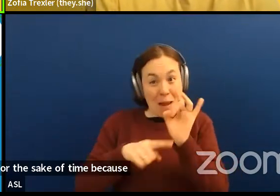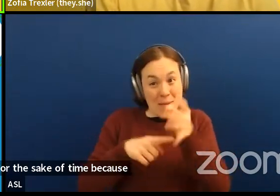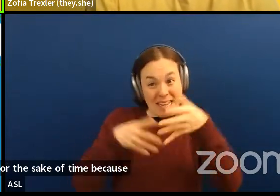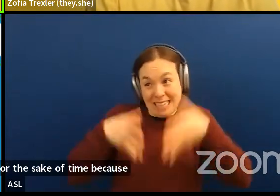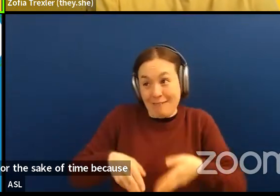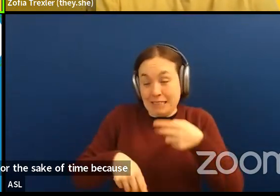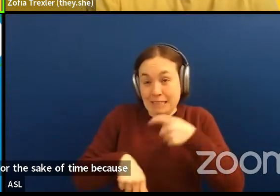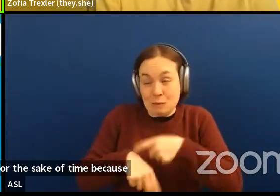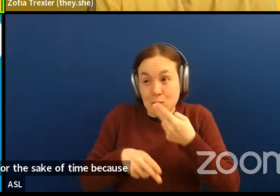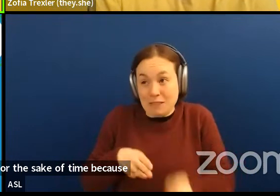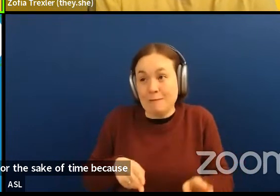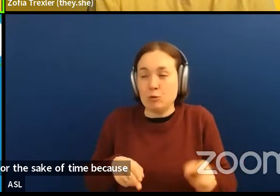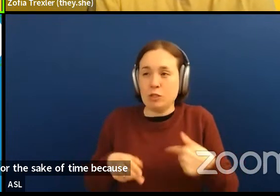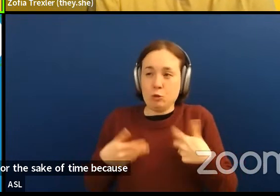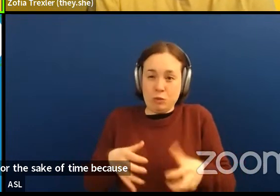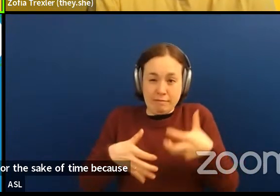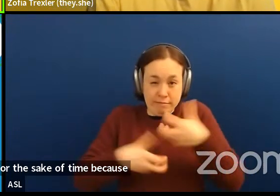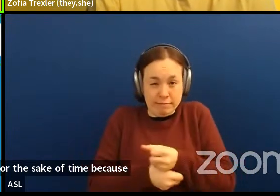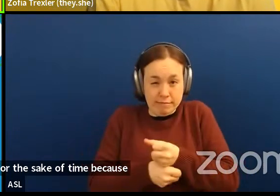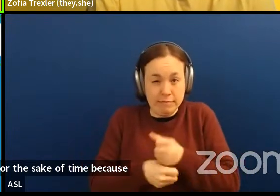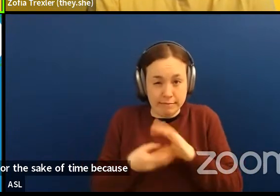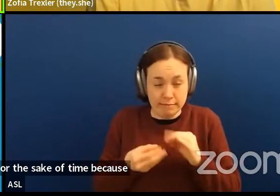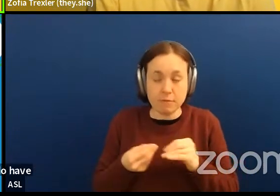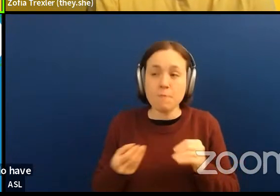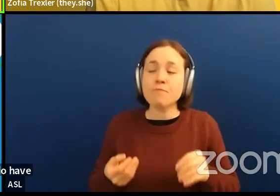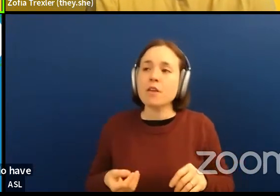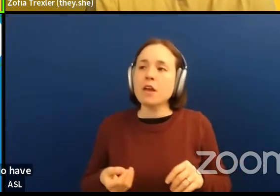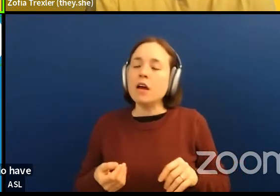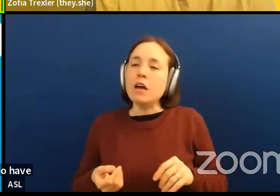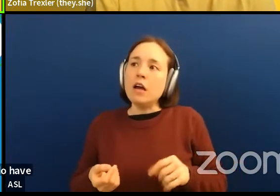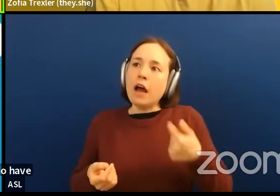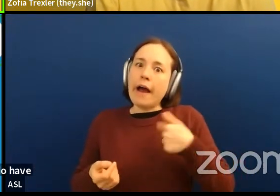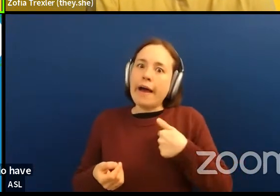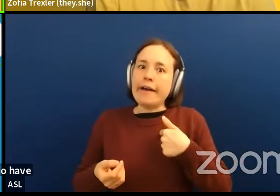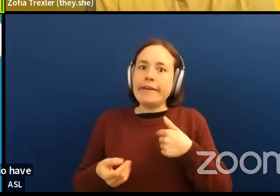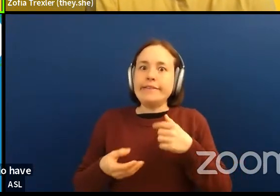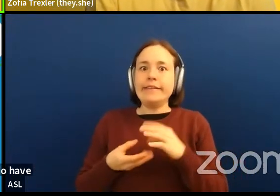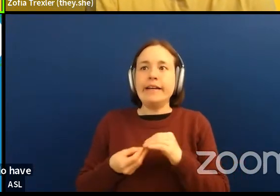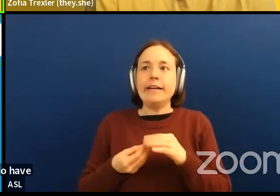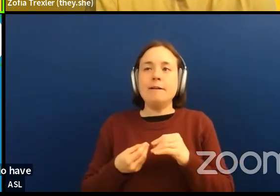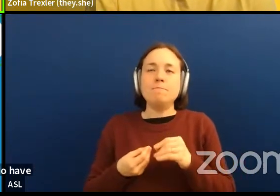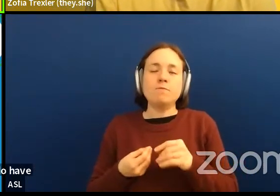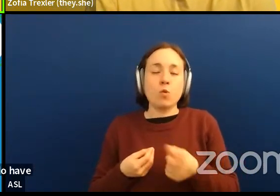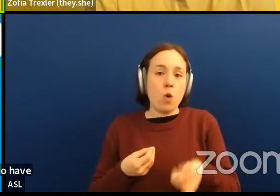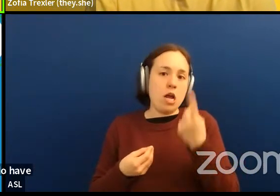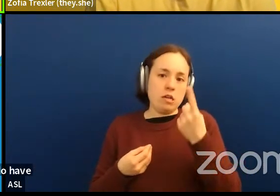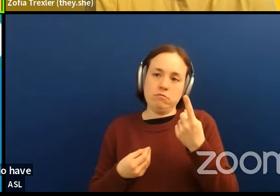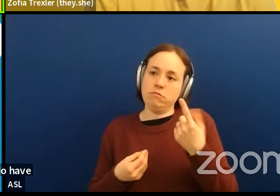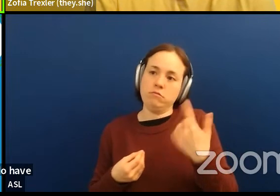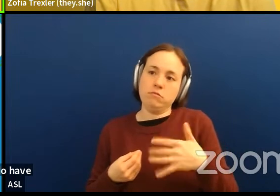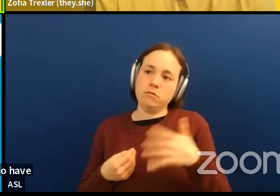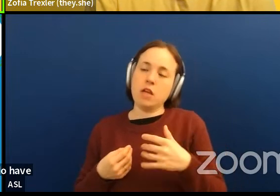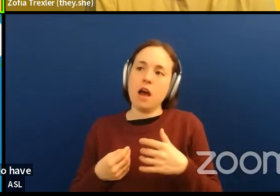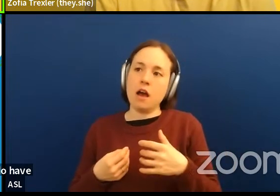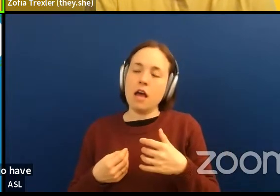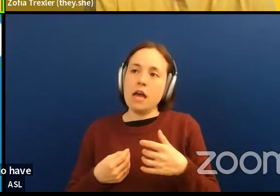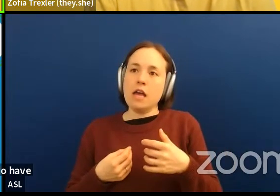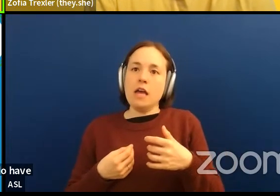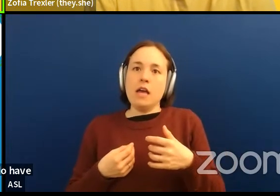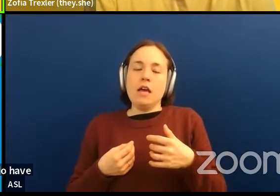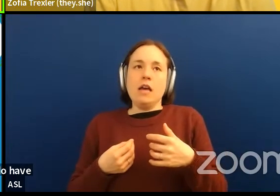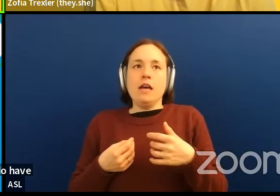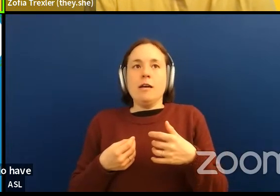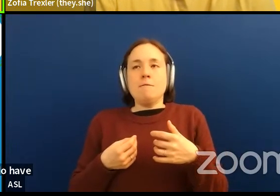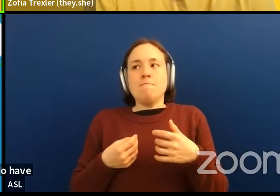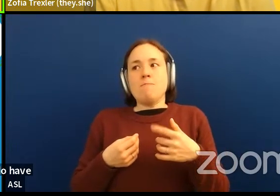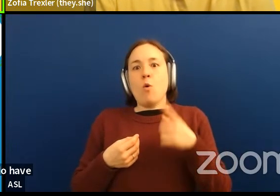minutes. I'll say definitely one big thing at the end of the day is people